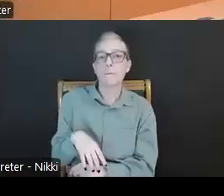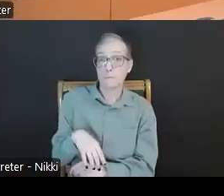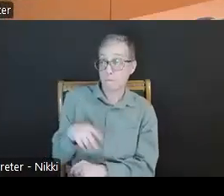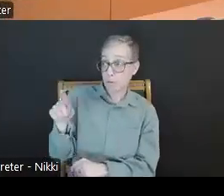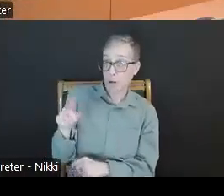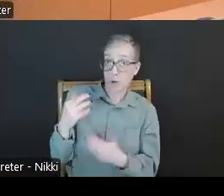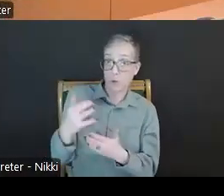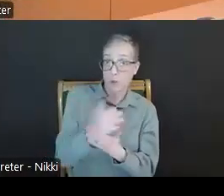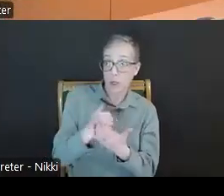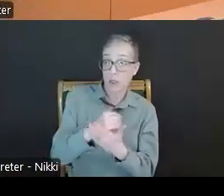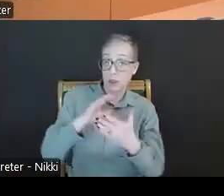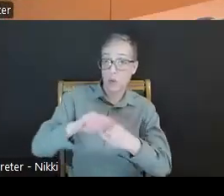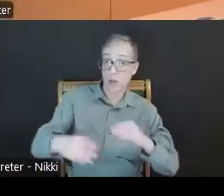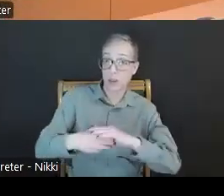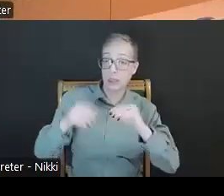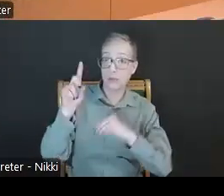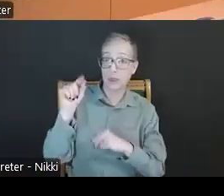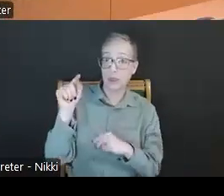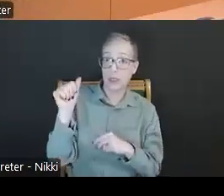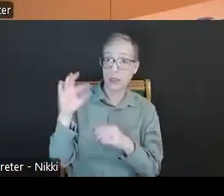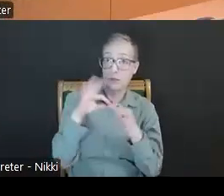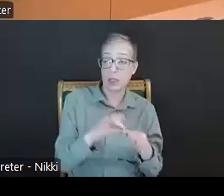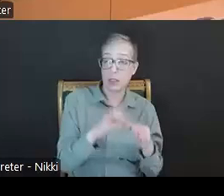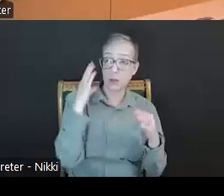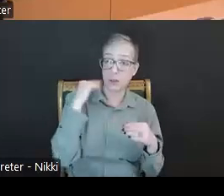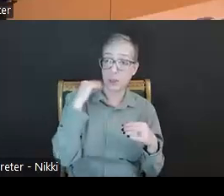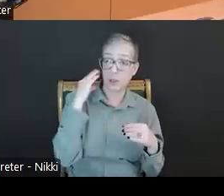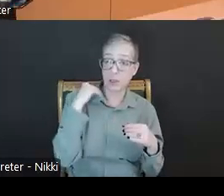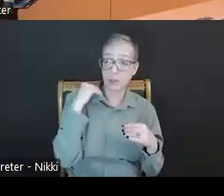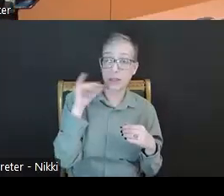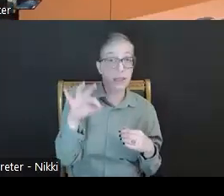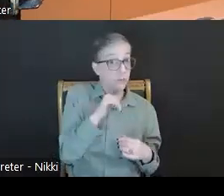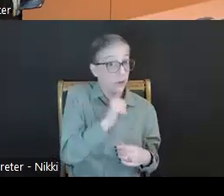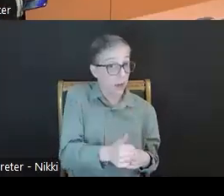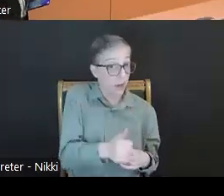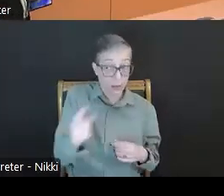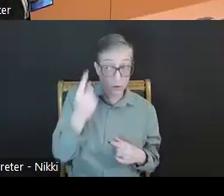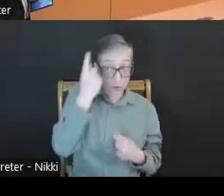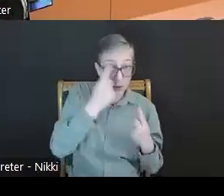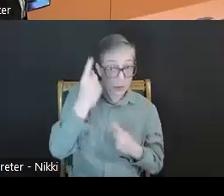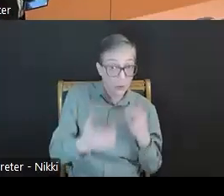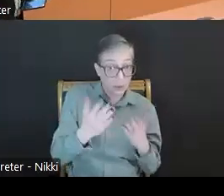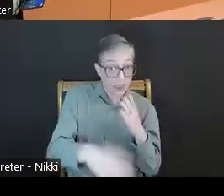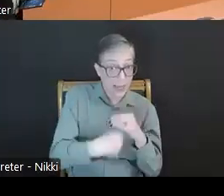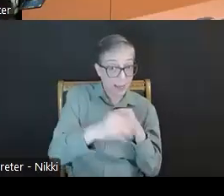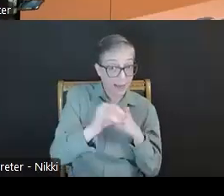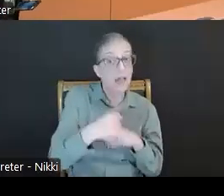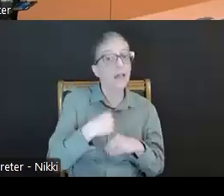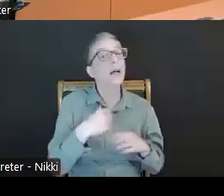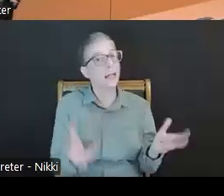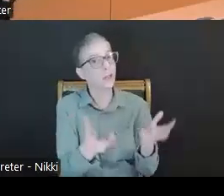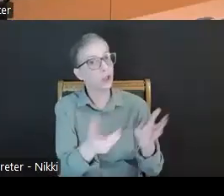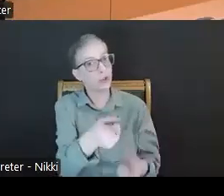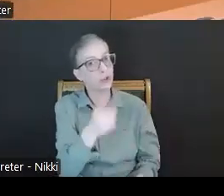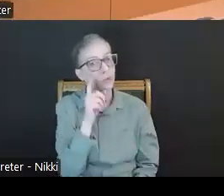qualitative data on the experiences? And if not, is that something you would consider? I would encourage you to, in terms about,